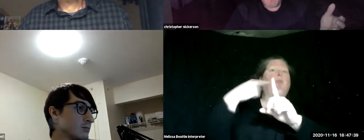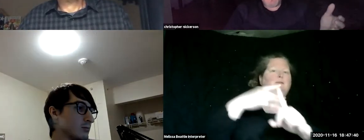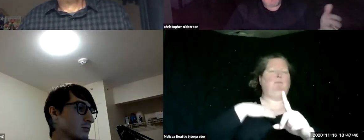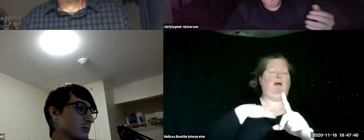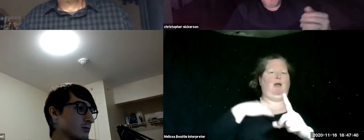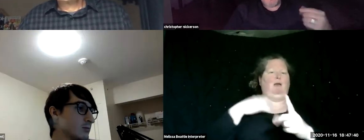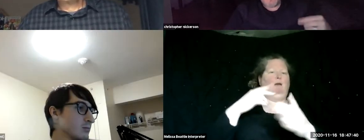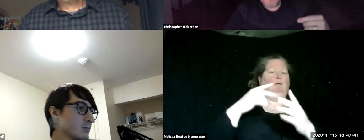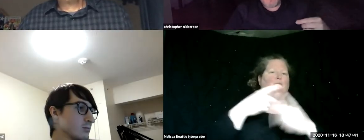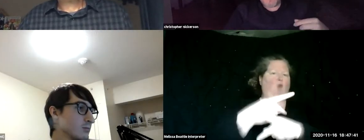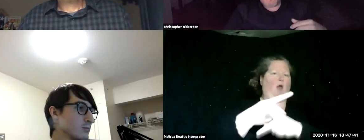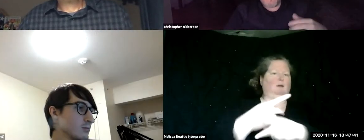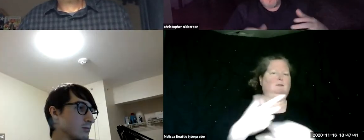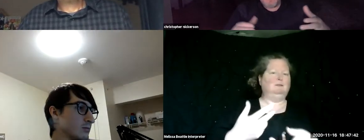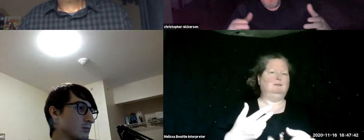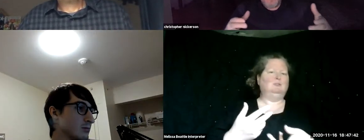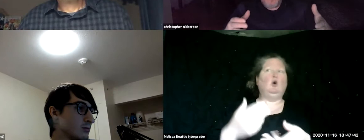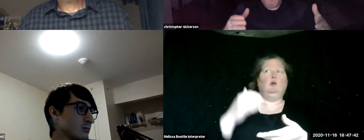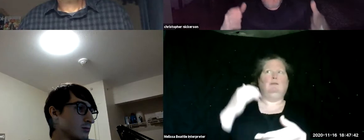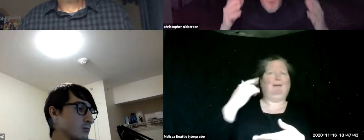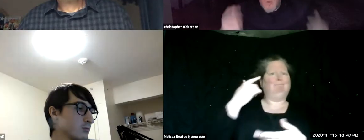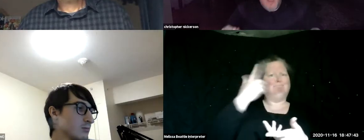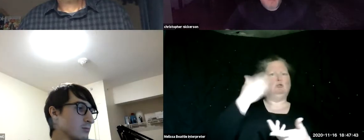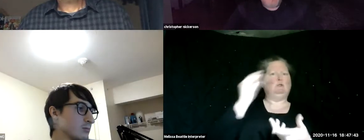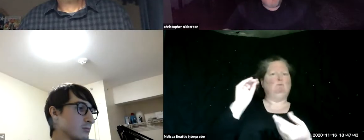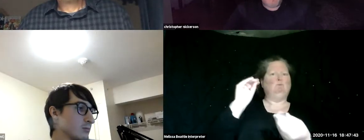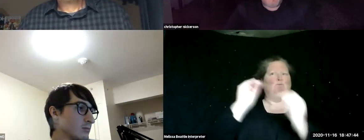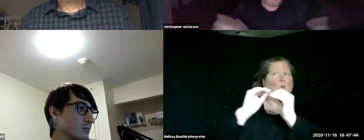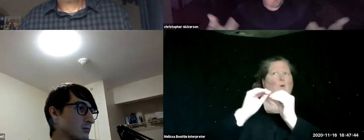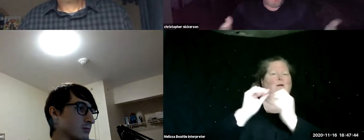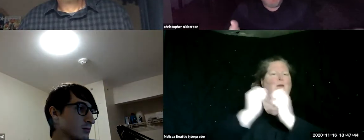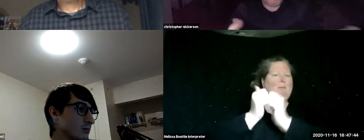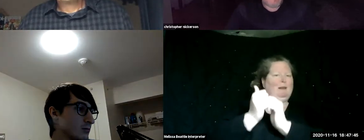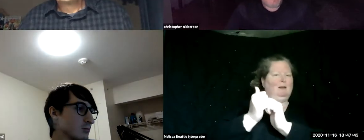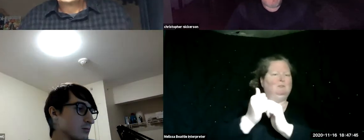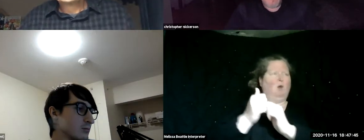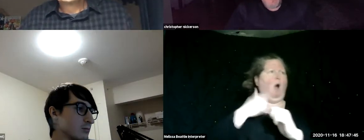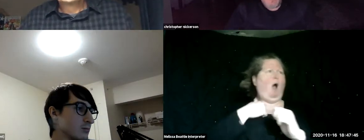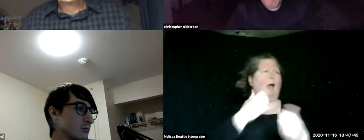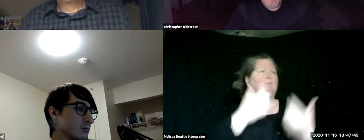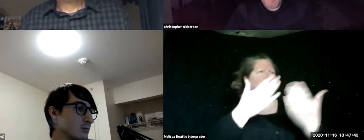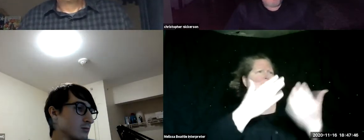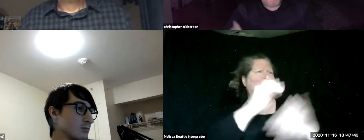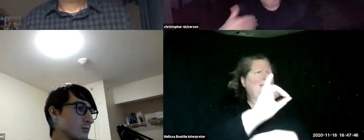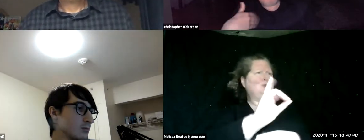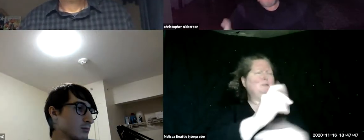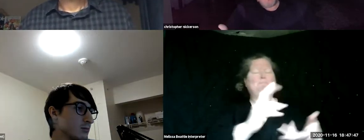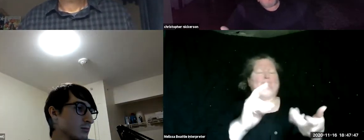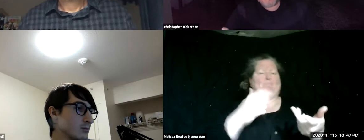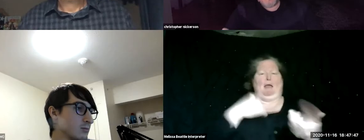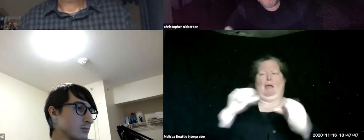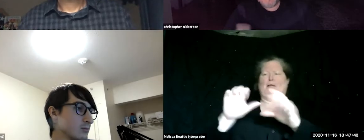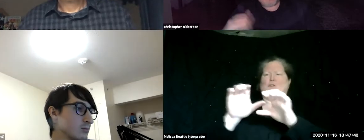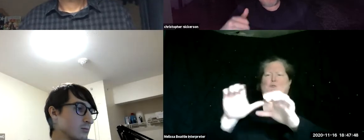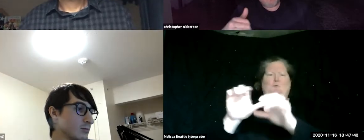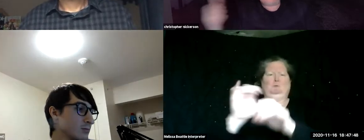advantage. So when you look at it just from the, you know, okay, I can give you insurance, be like, cool, I could do it too. But if I could do that